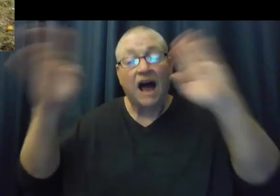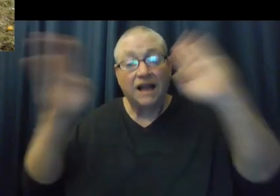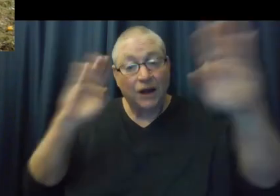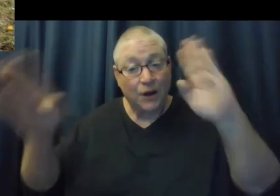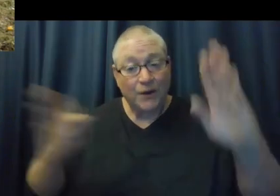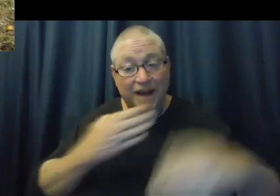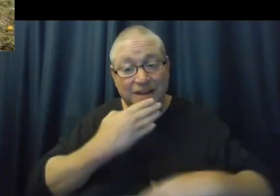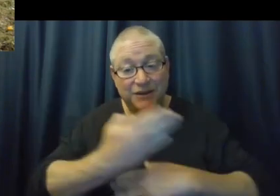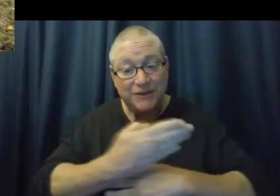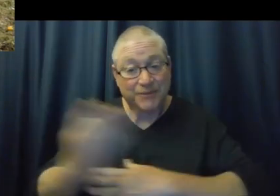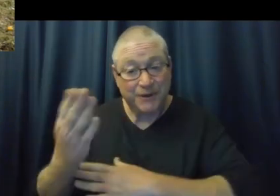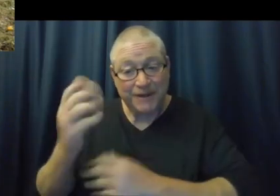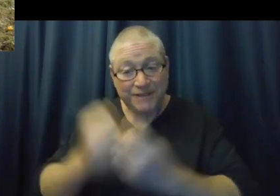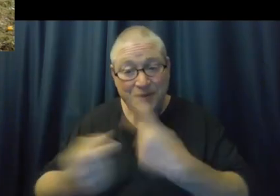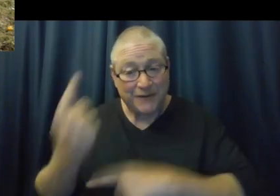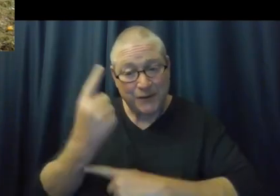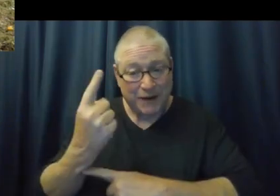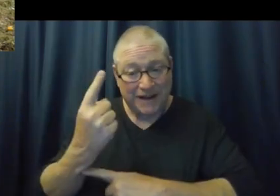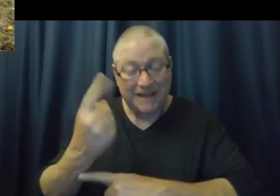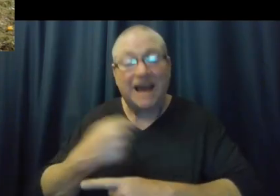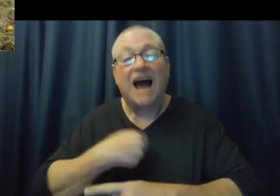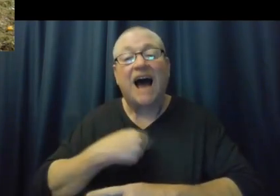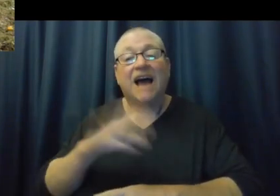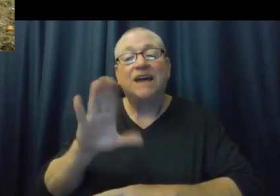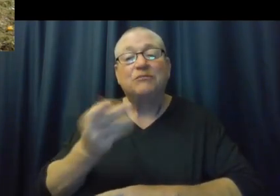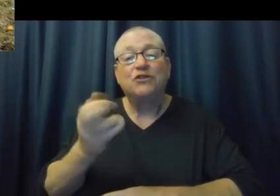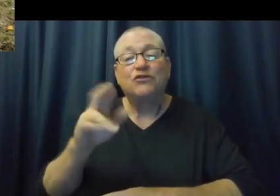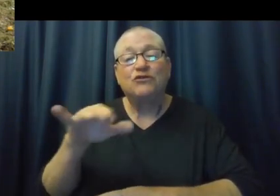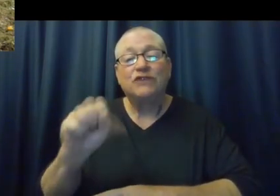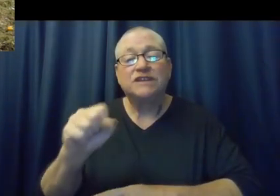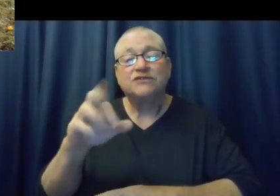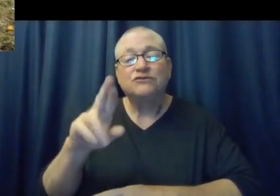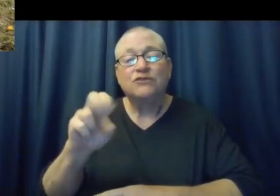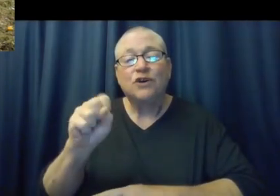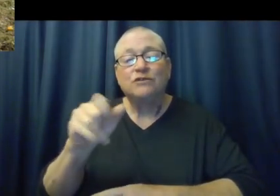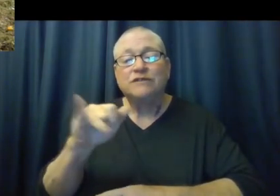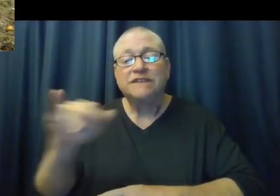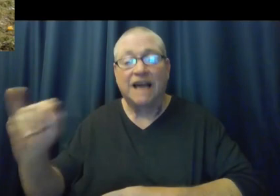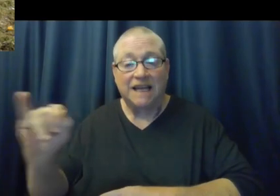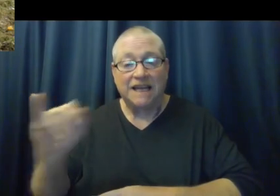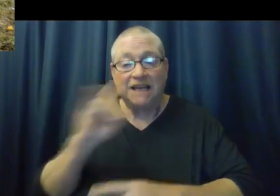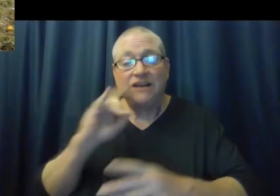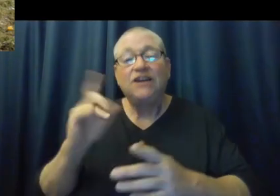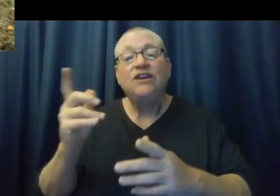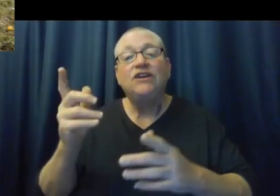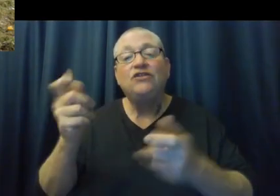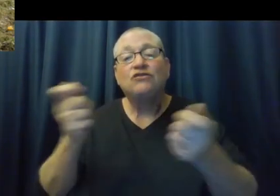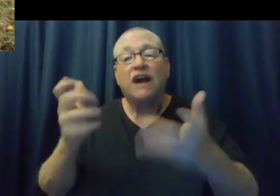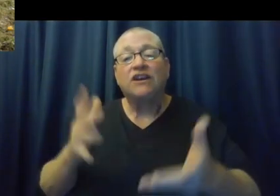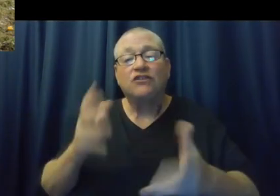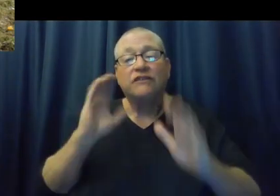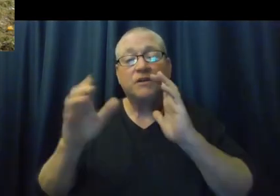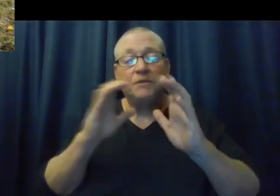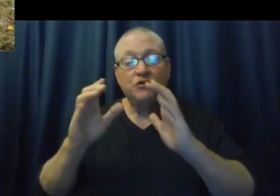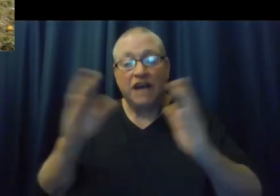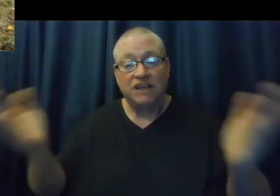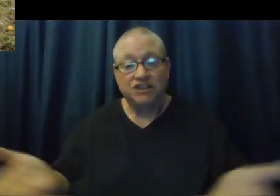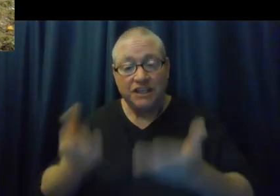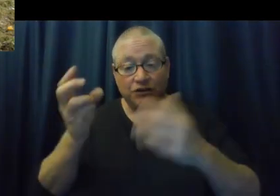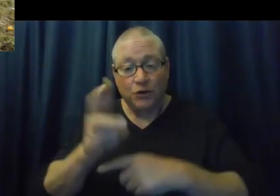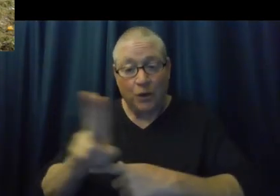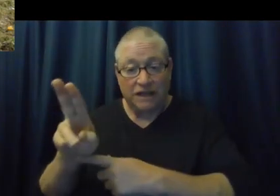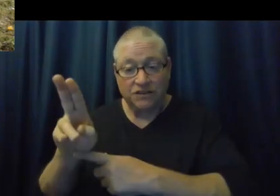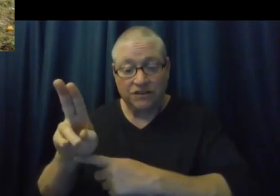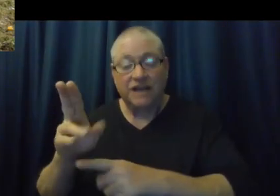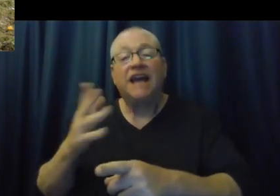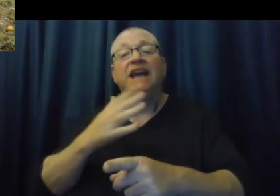and good morning to everyone. I am Chris Roselli, Director of Community Relations here at Western. It is my pleasure to welcome you